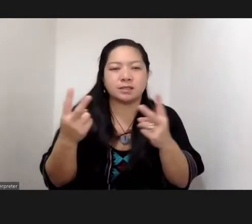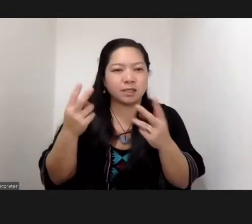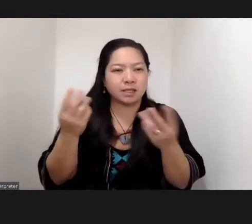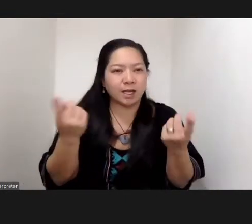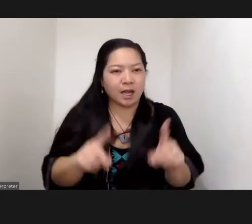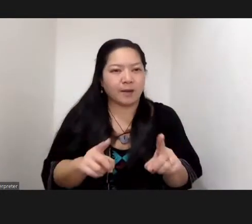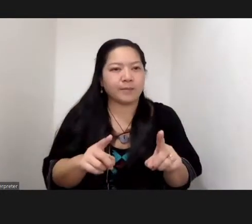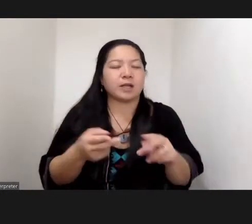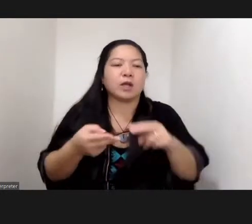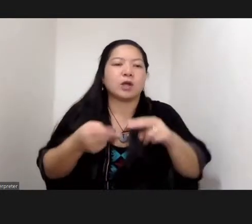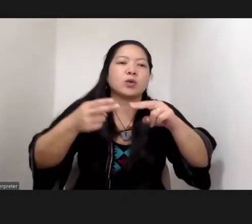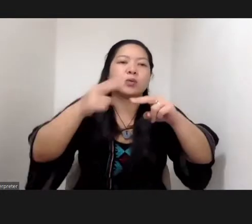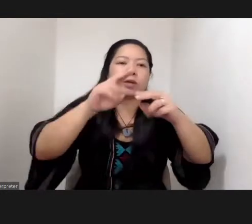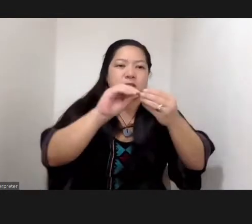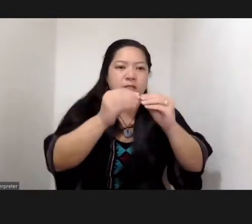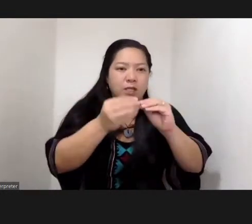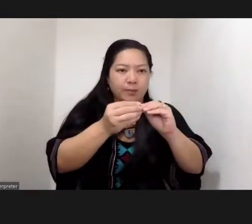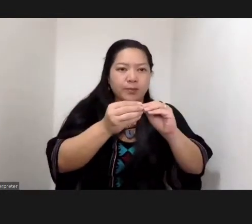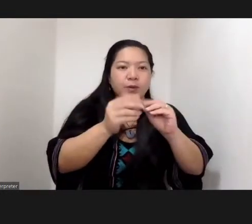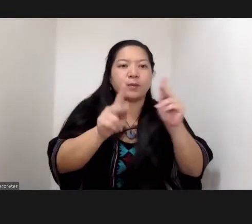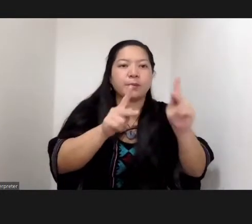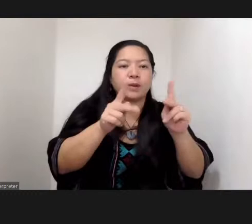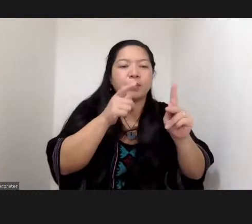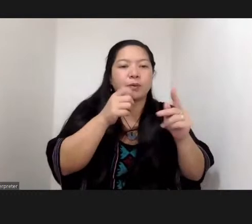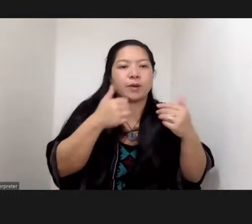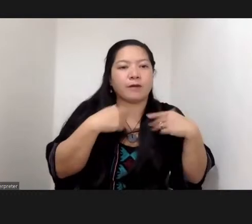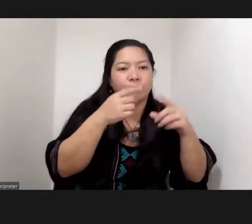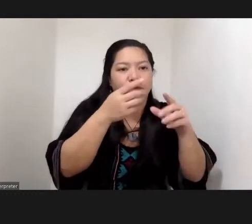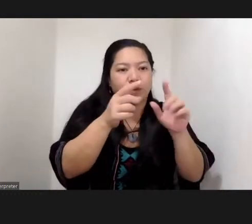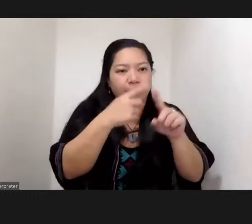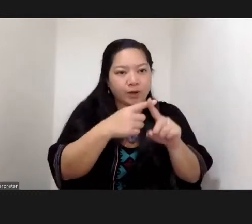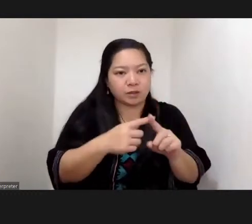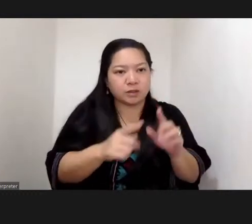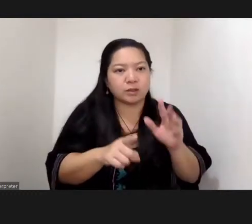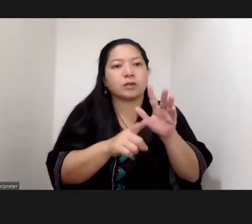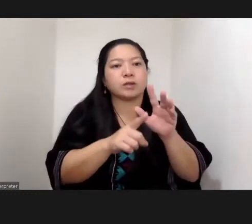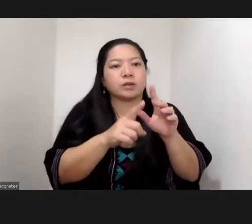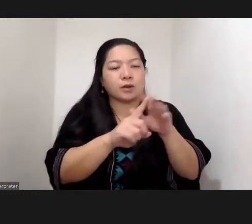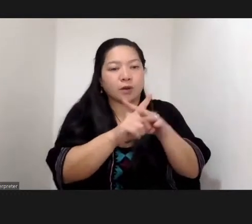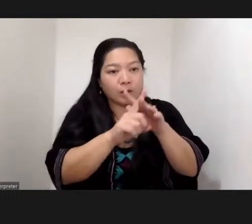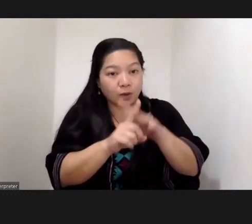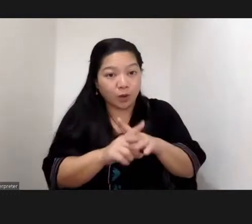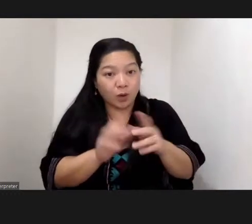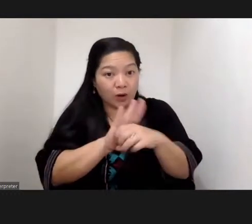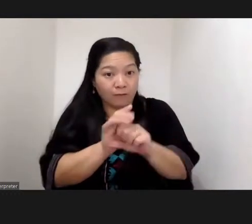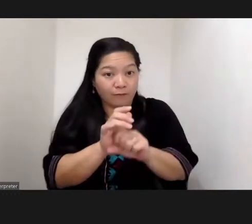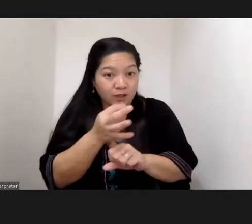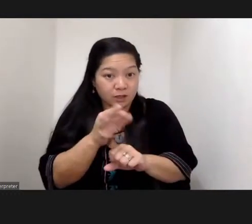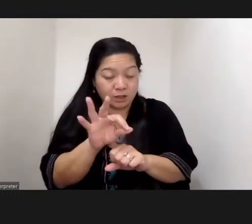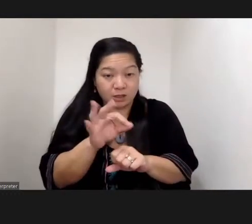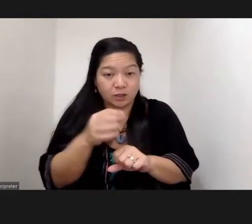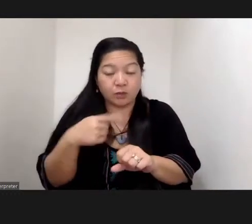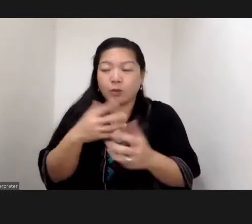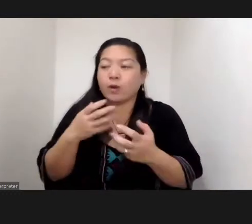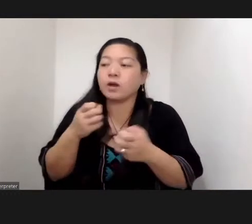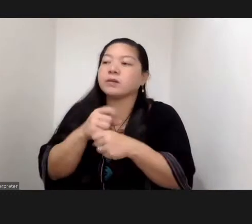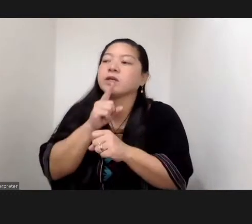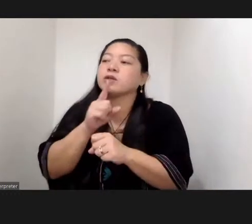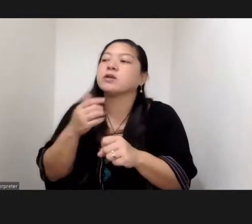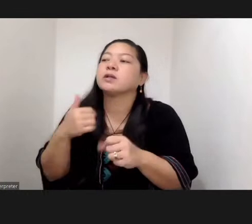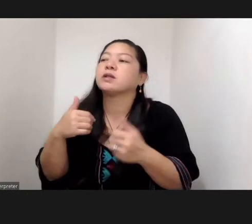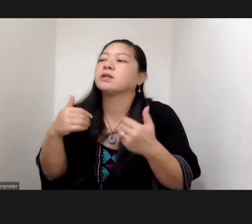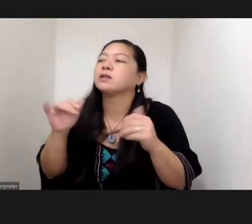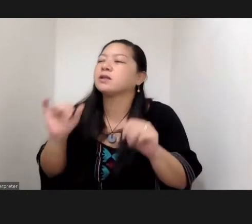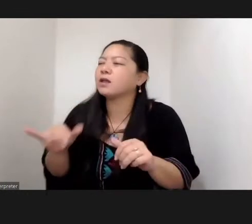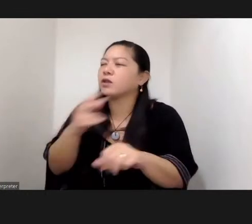make sure that we can mobilize people again. We want to make sure that the hospital has the capacity. Those are